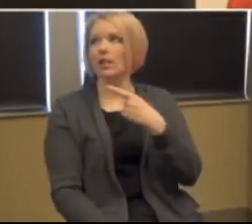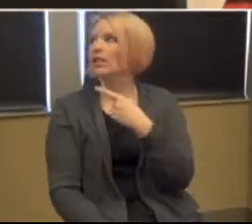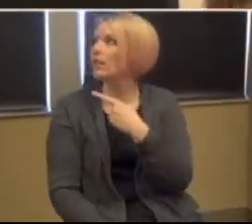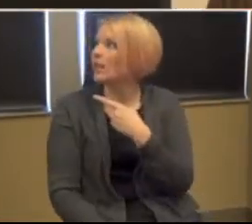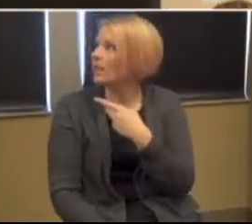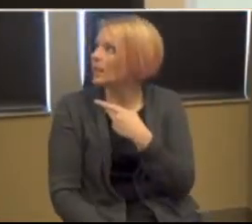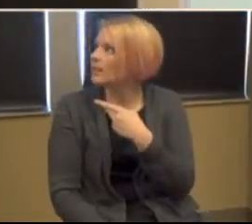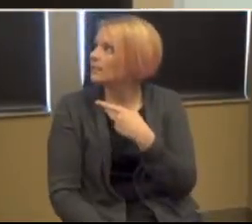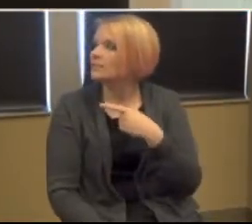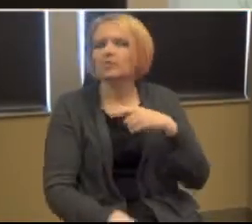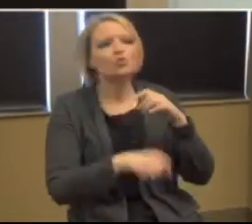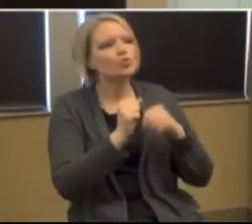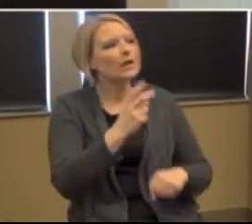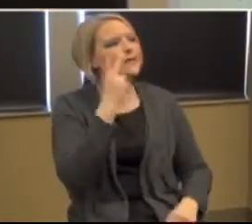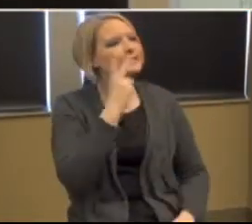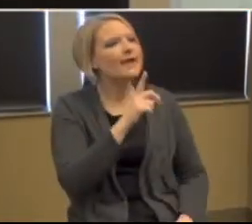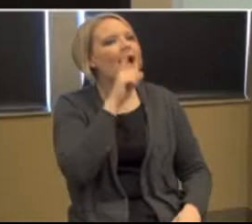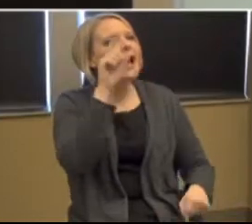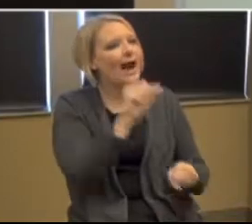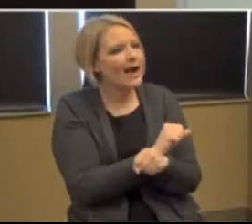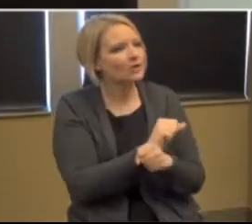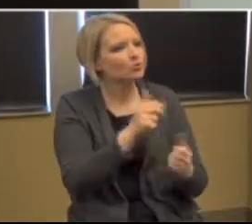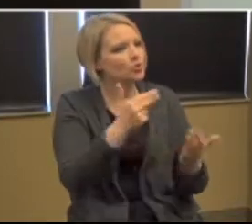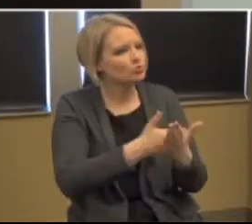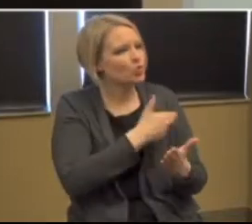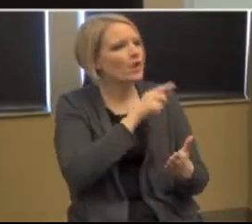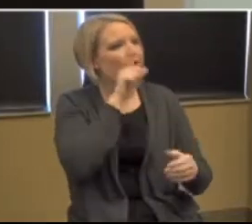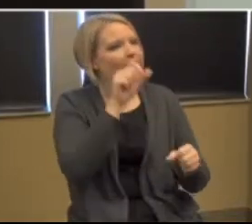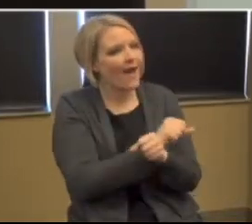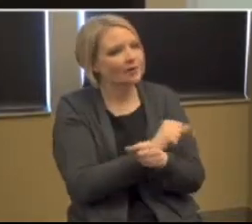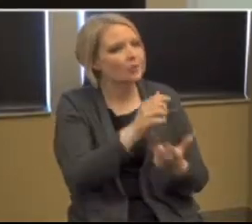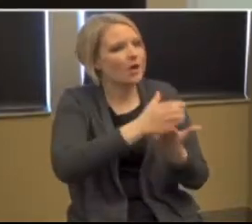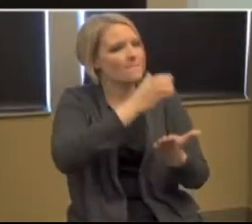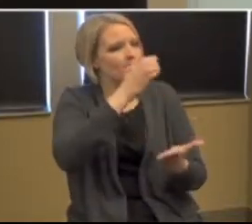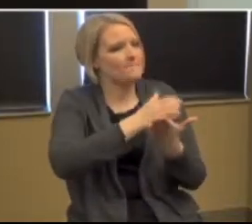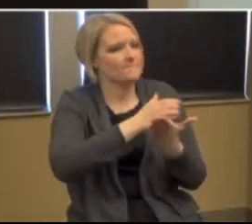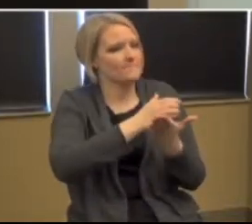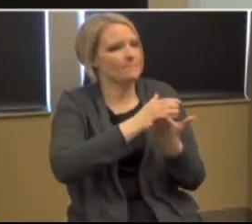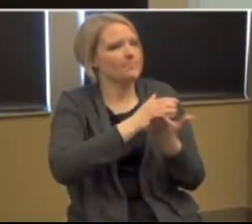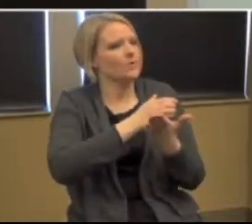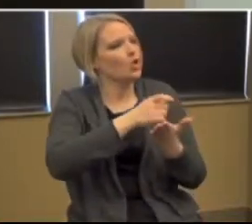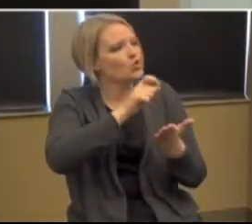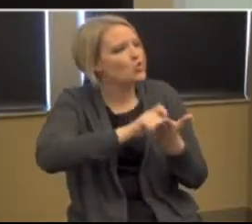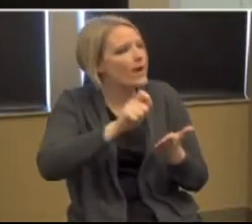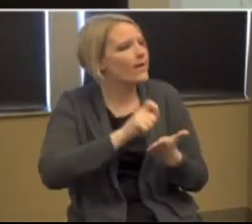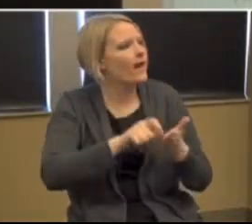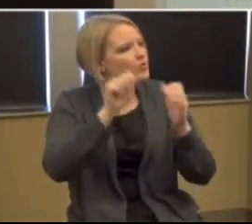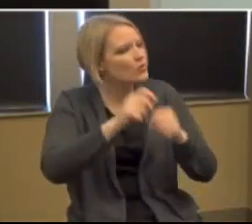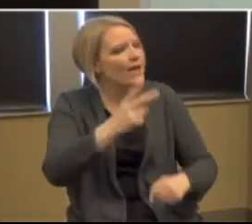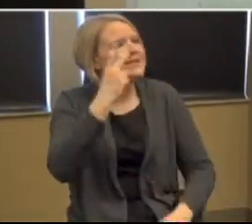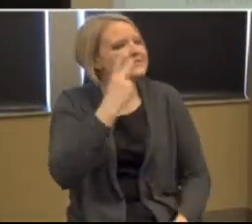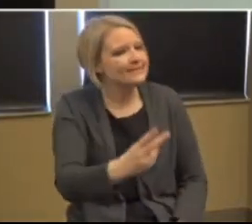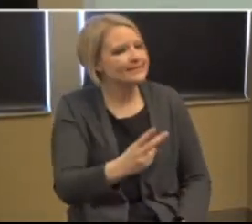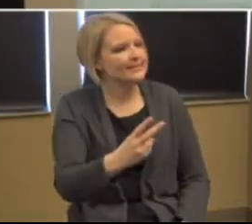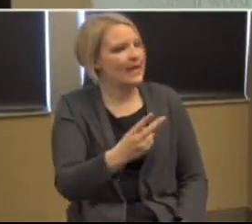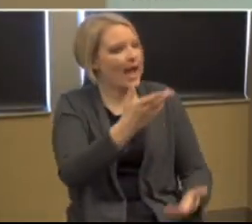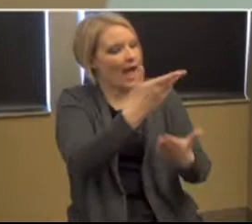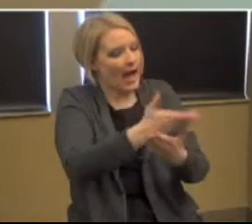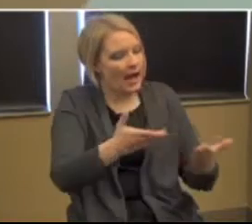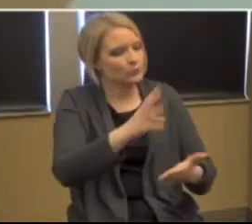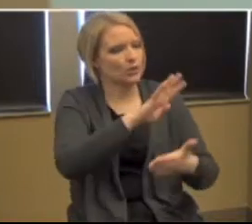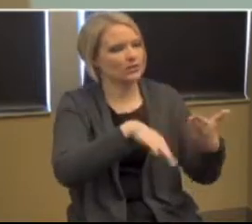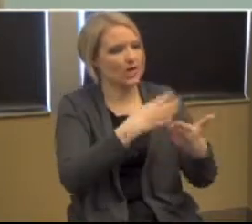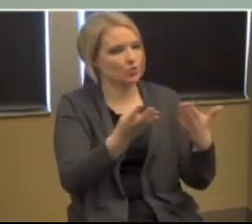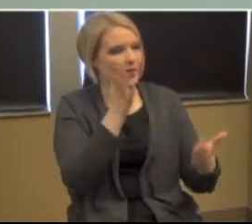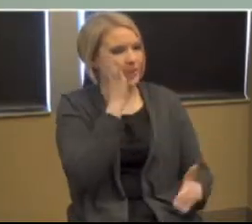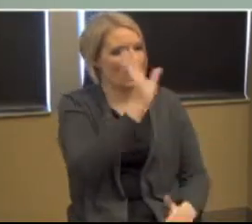With the actual spoon, the cup, the crayon, that's an object schedule. where they physically would touch